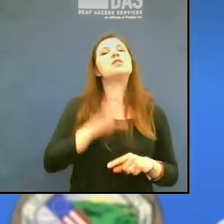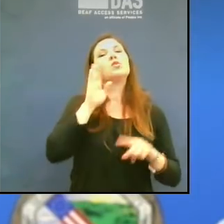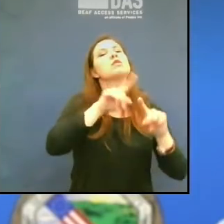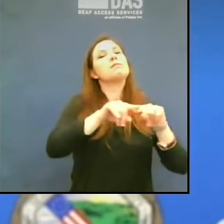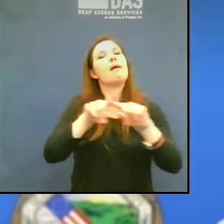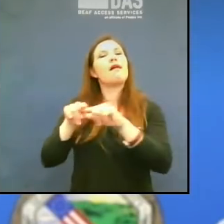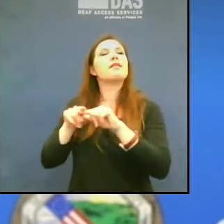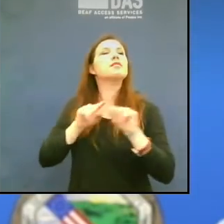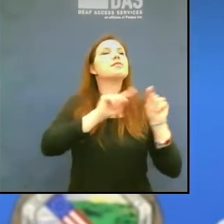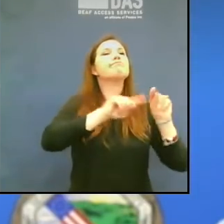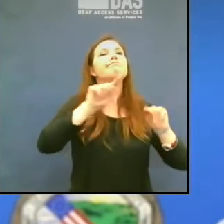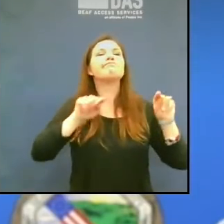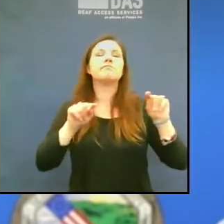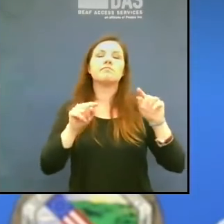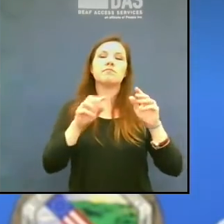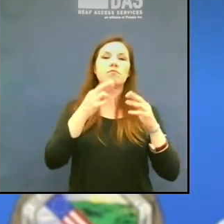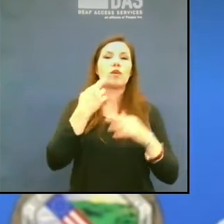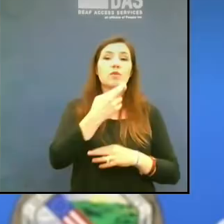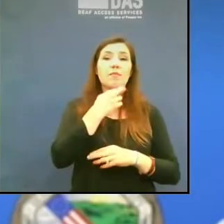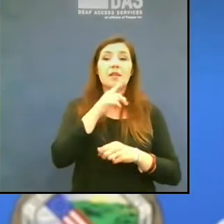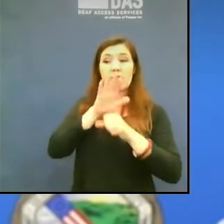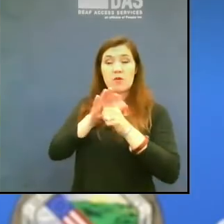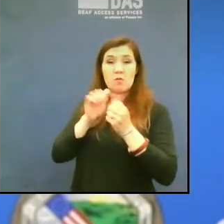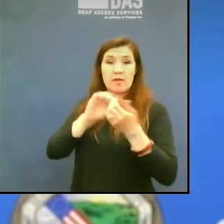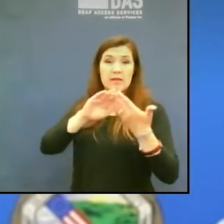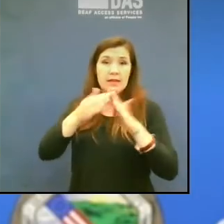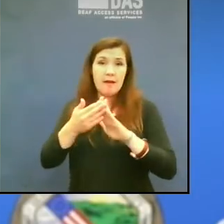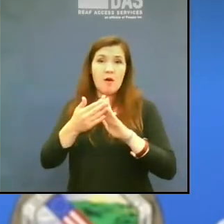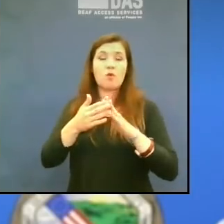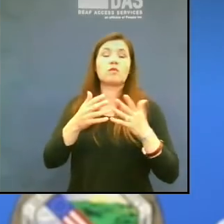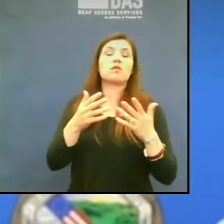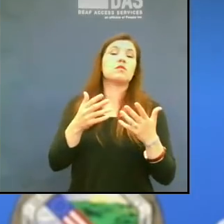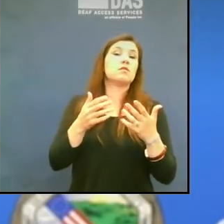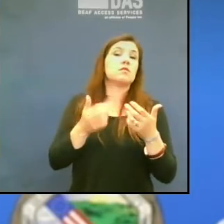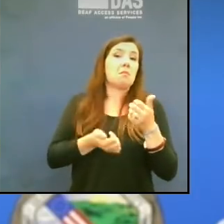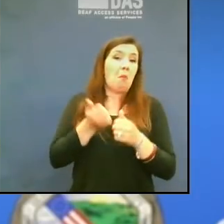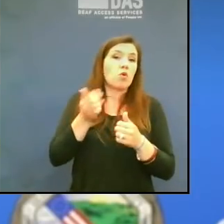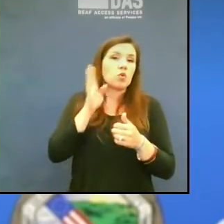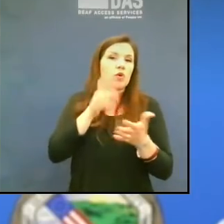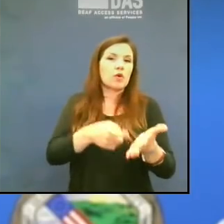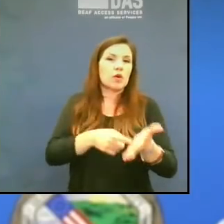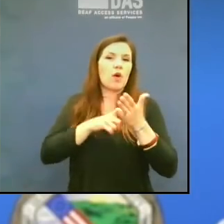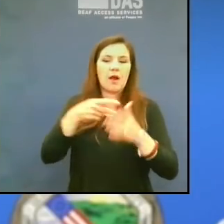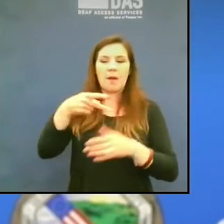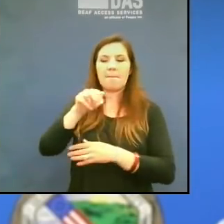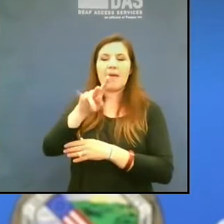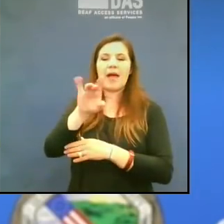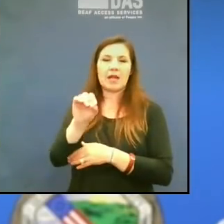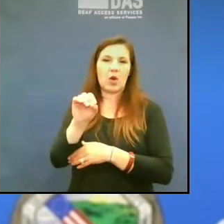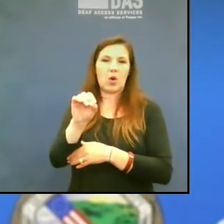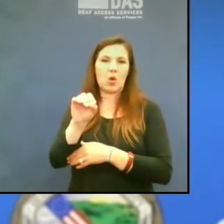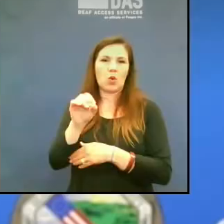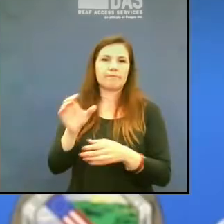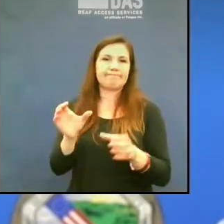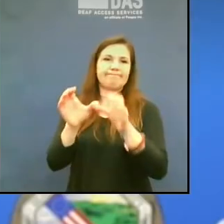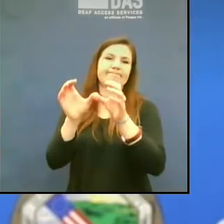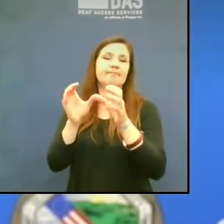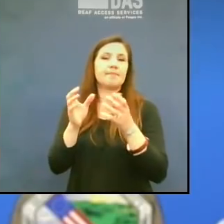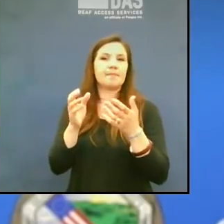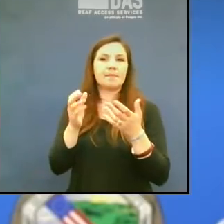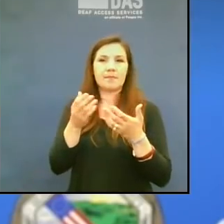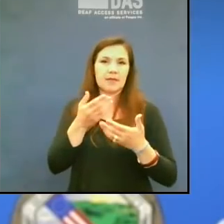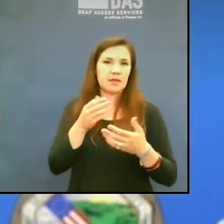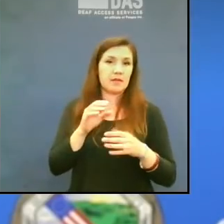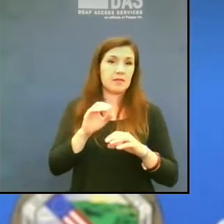restaurant, but they need to confirm with their town or city and most will require a patio permit. And if you do not have a